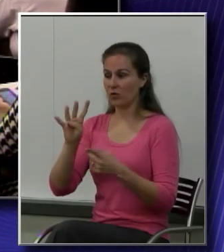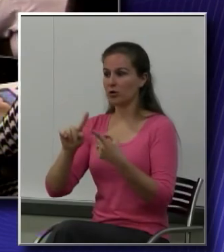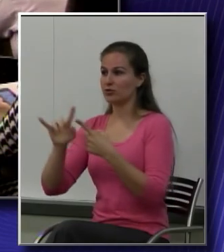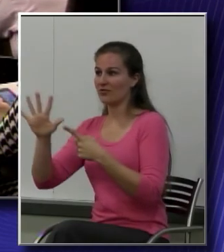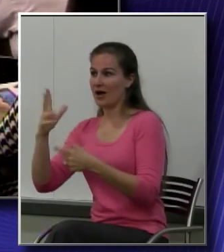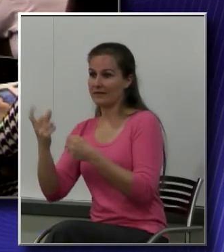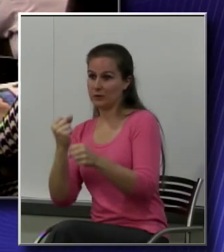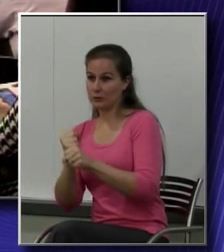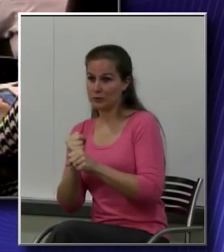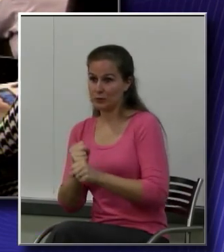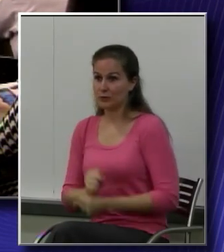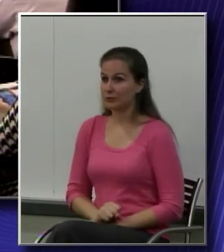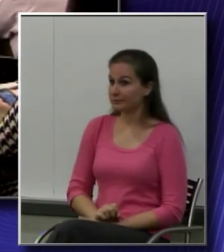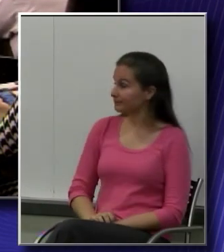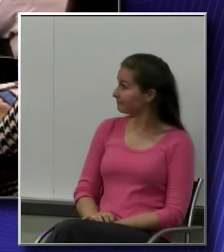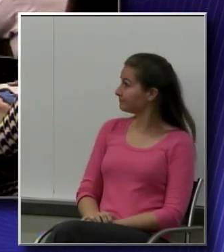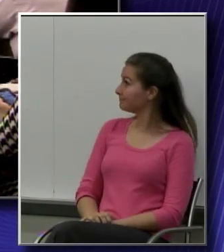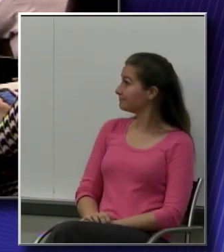Thank you.